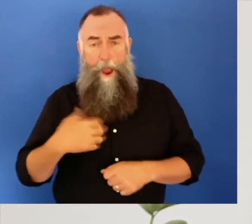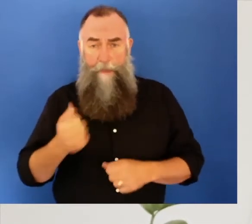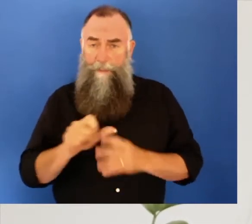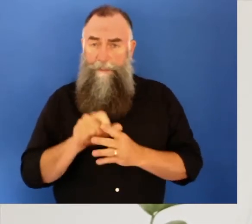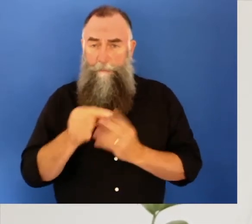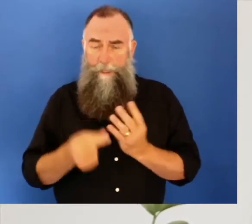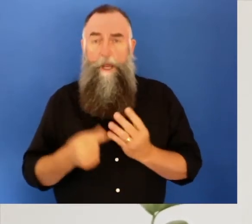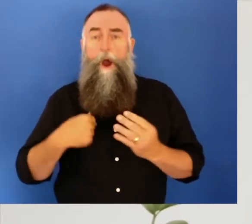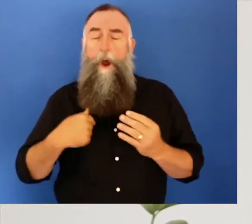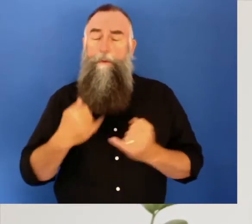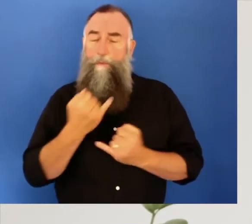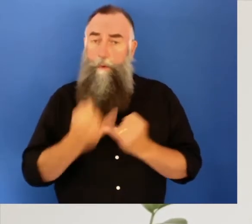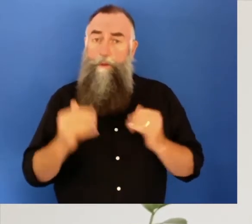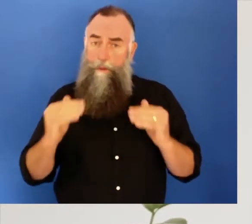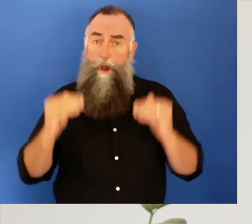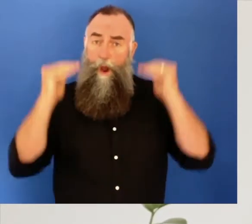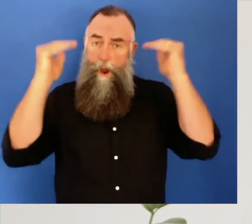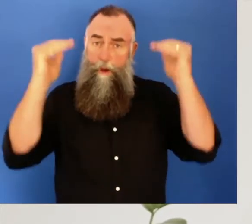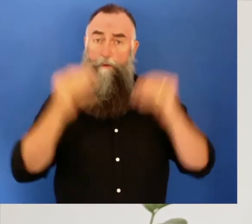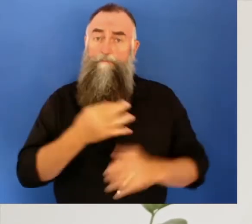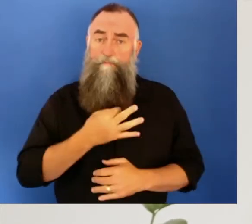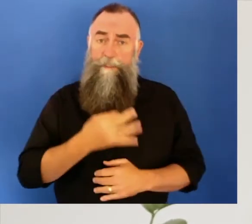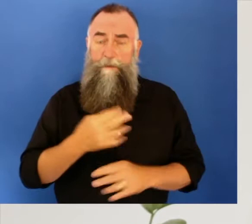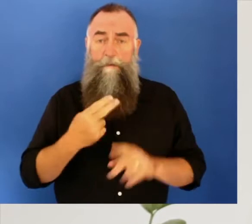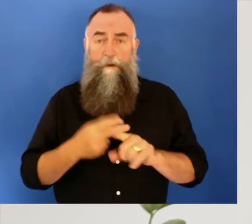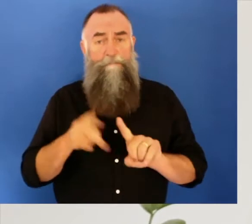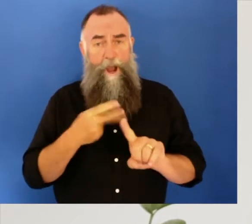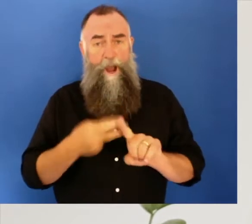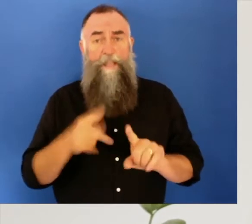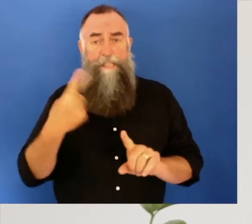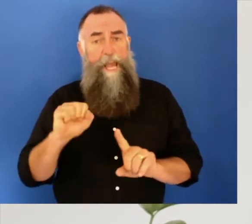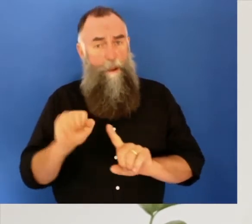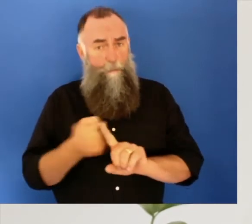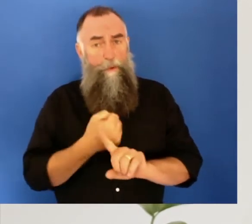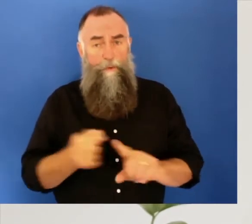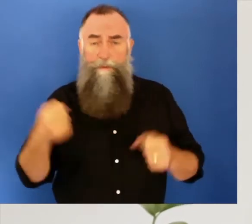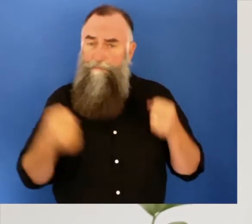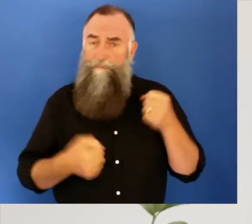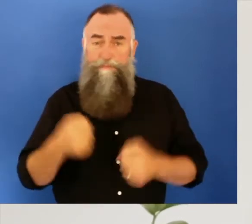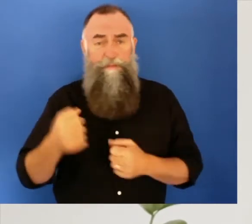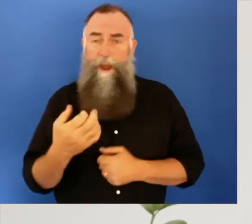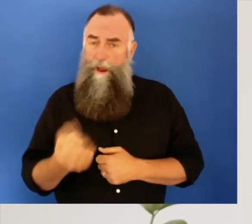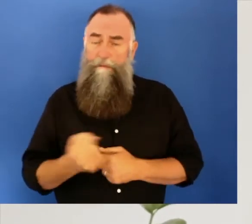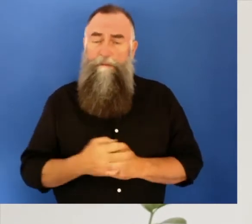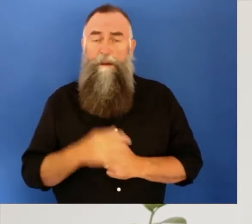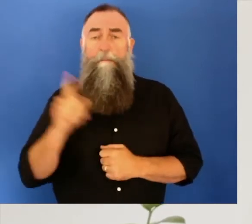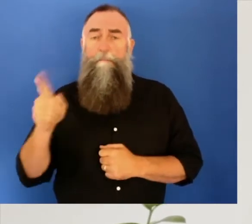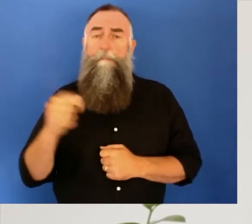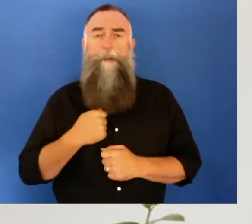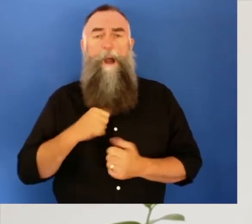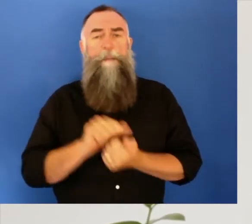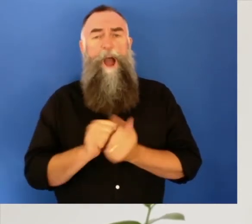with disability, I was at higher risk of violence and abuse, and that the ways my partner would use my blindness to humiliate